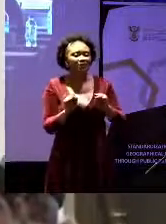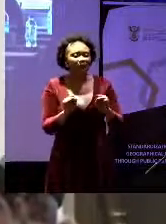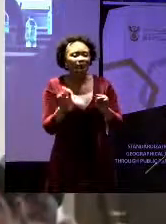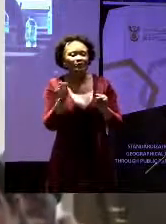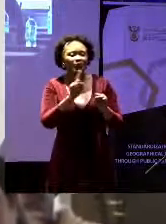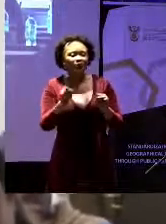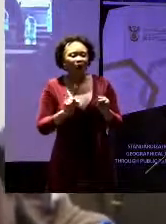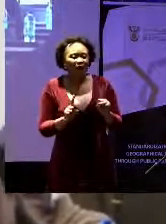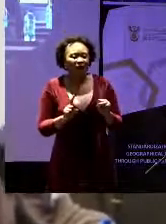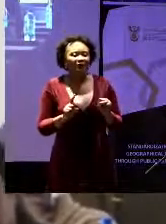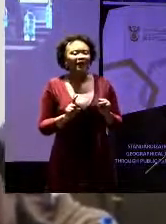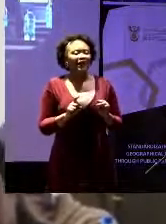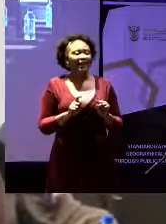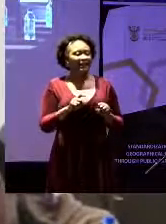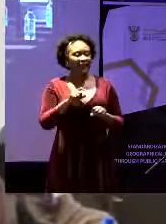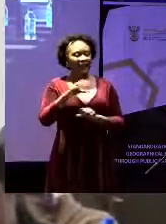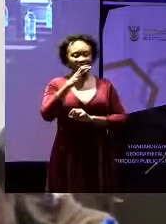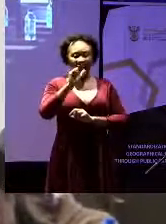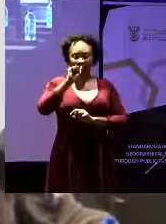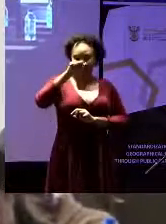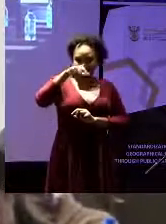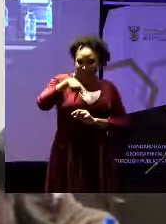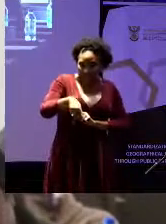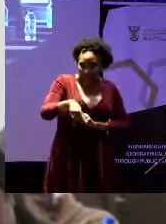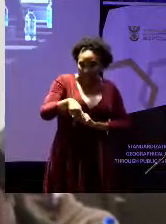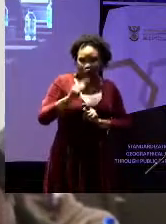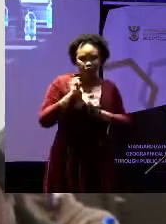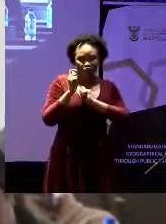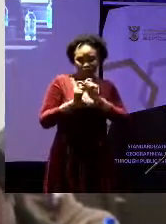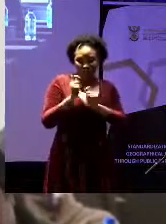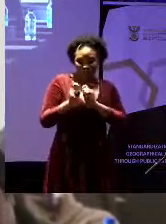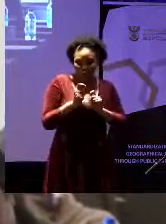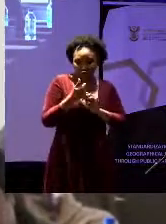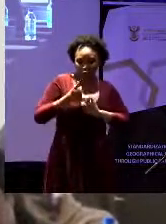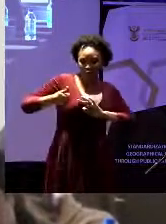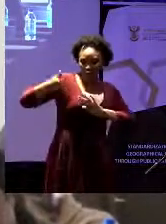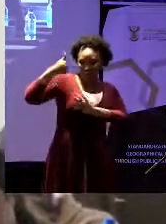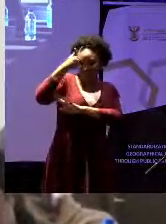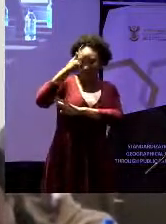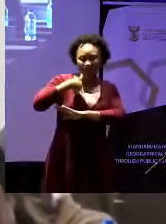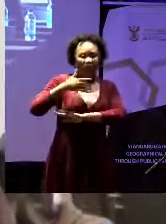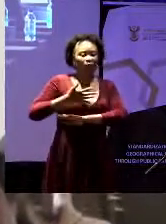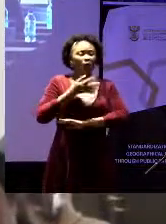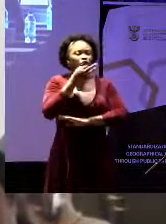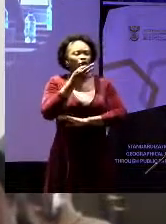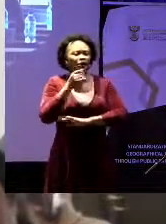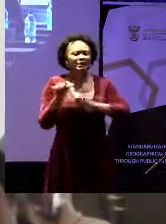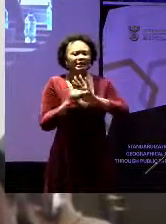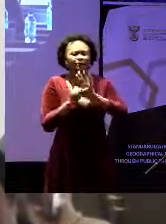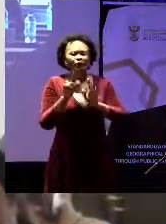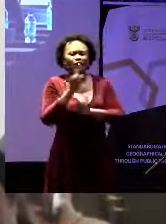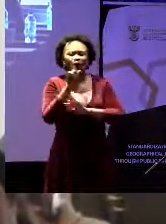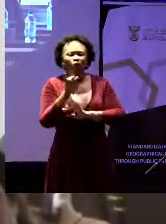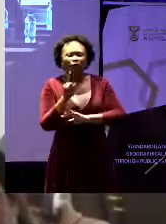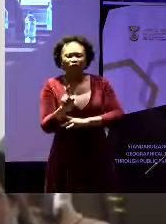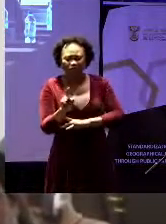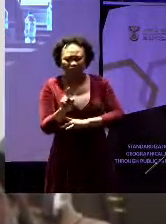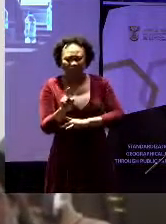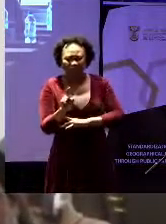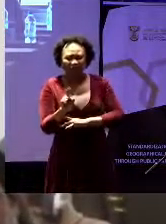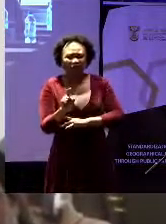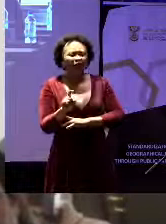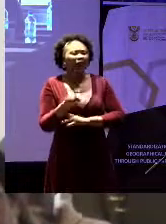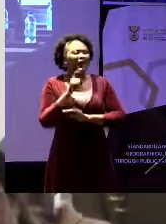Traditional Authority. I would like to ask one pertinent question. In this whole discussion, the word decolonization was